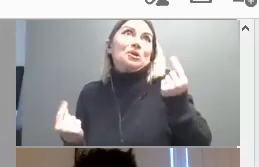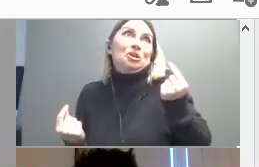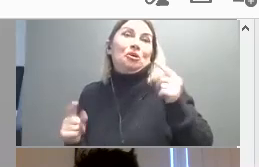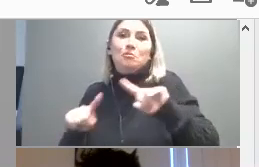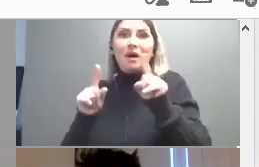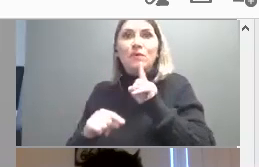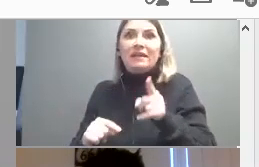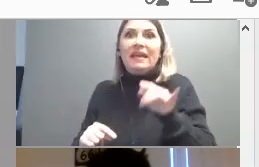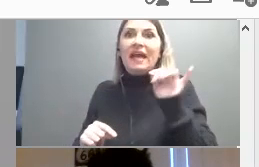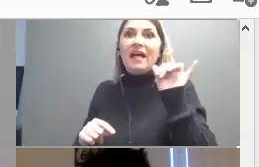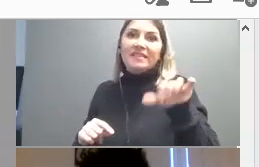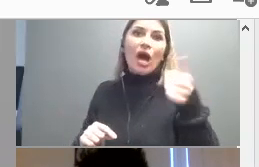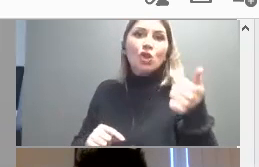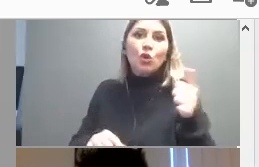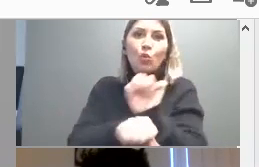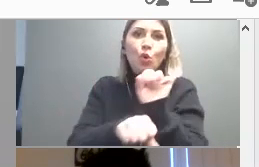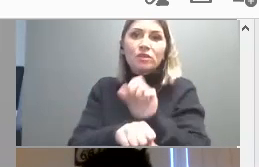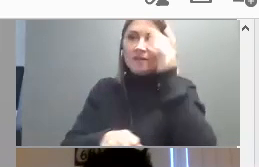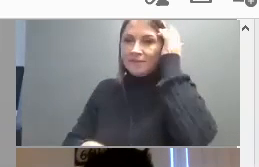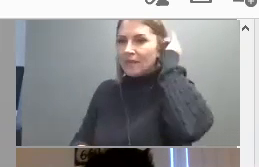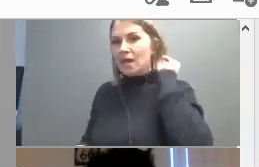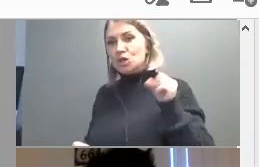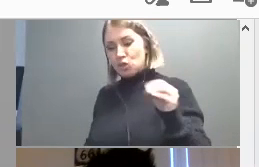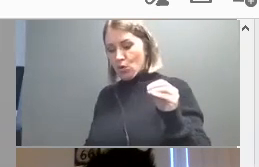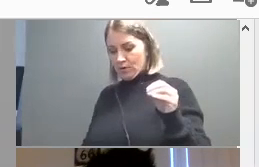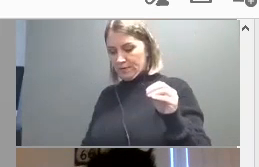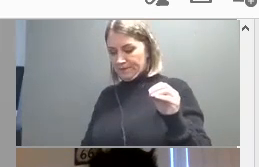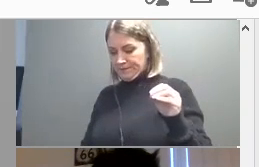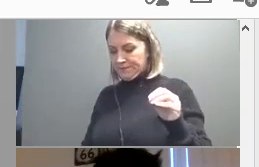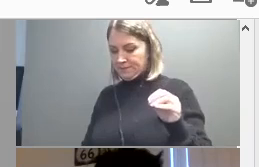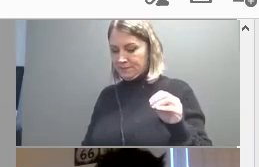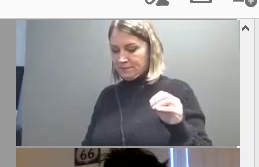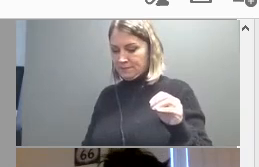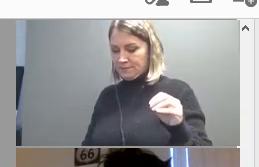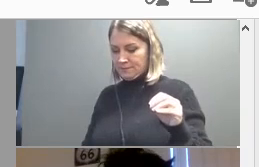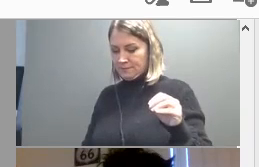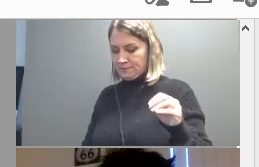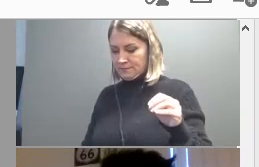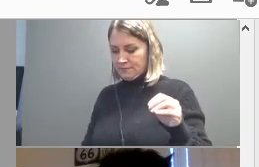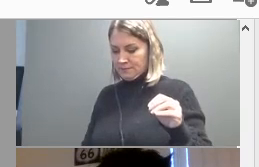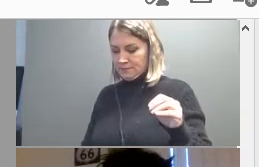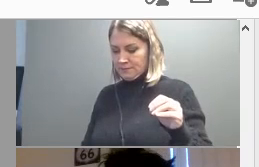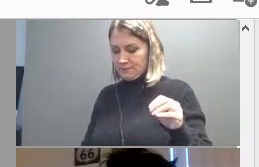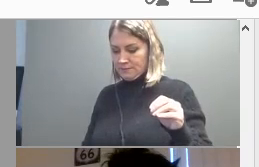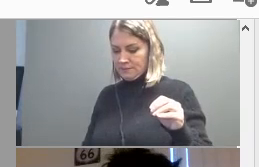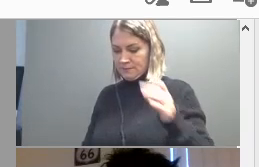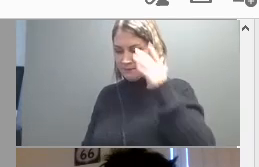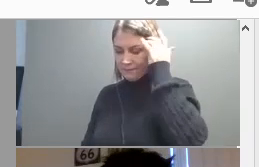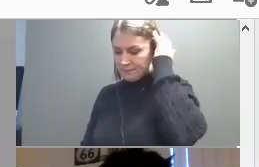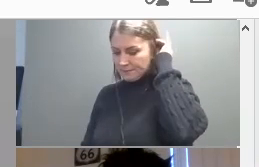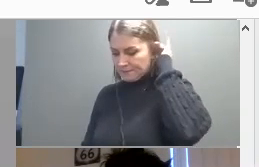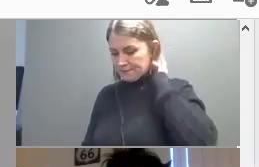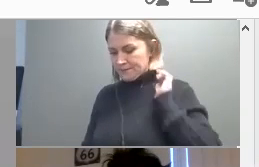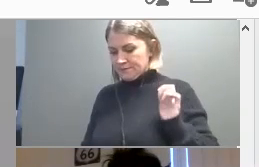that works out. However, there are cases, as we saw here, where that might not be true, and in